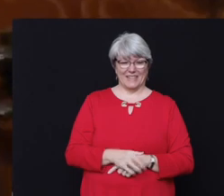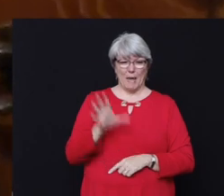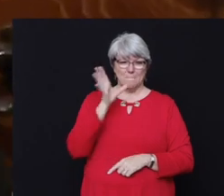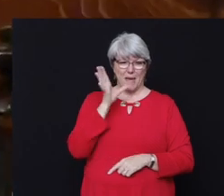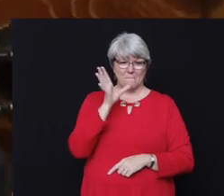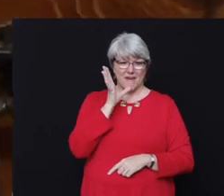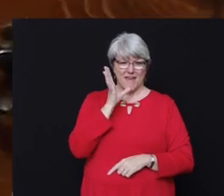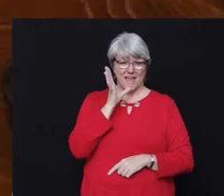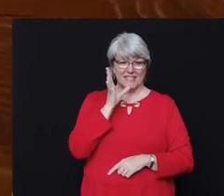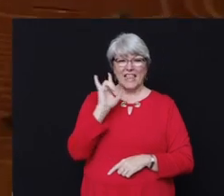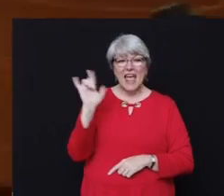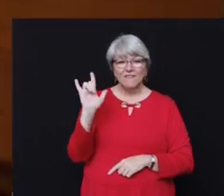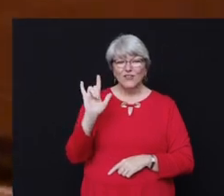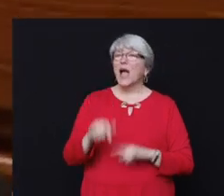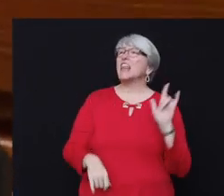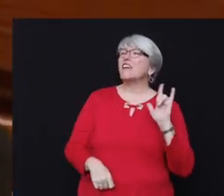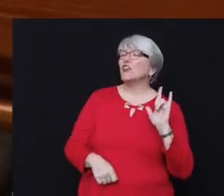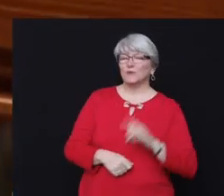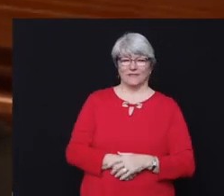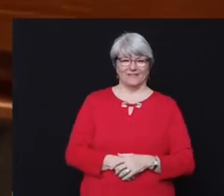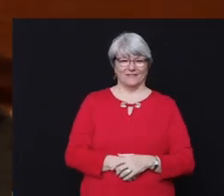Mama. Say love you.